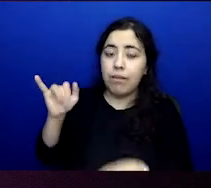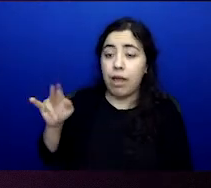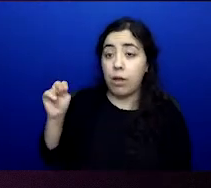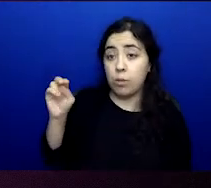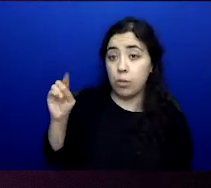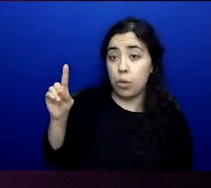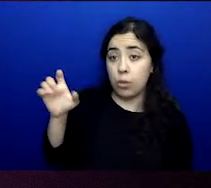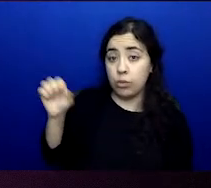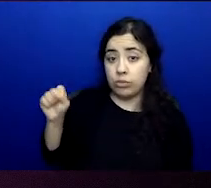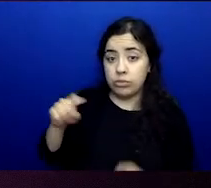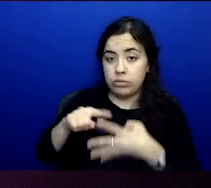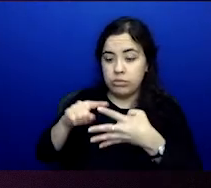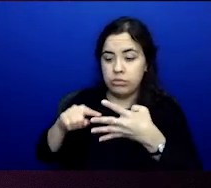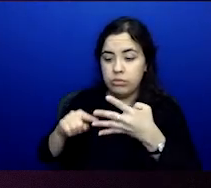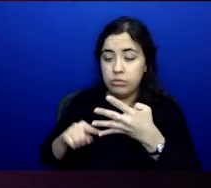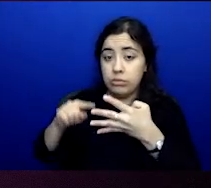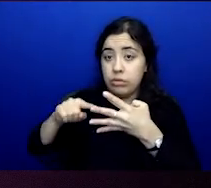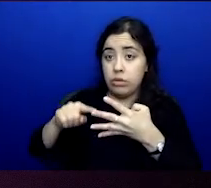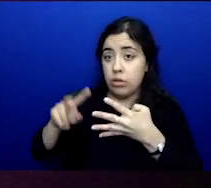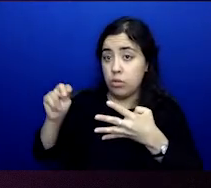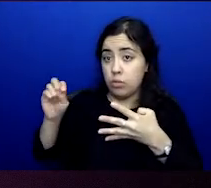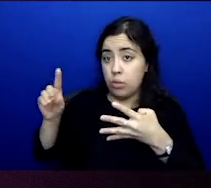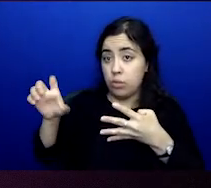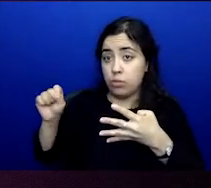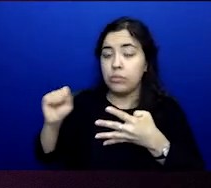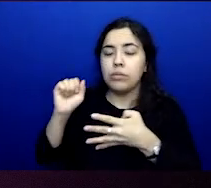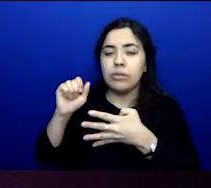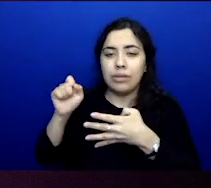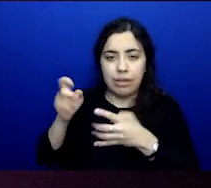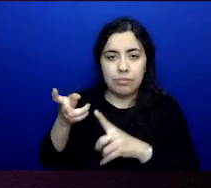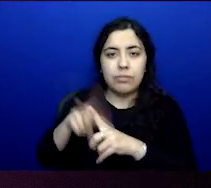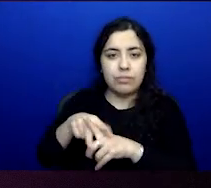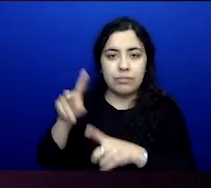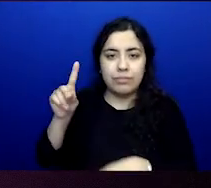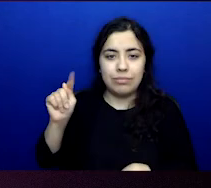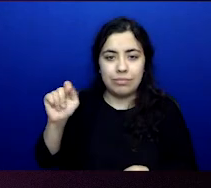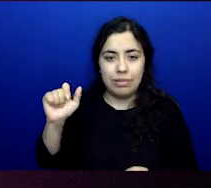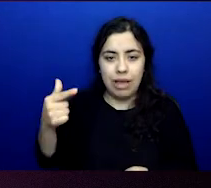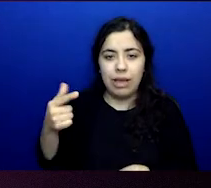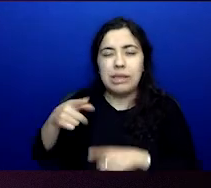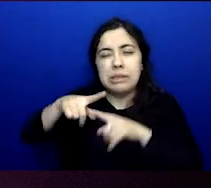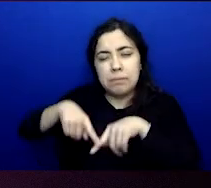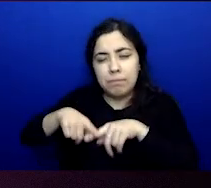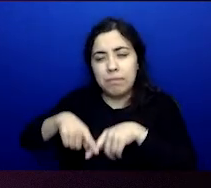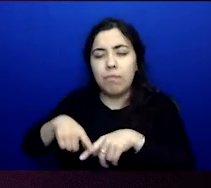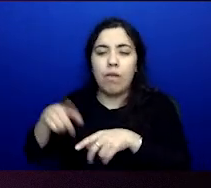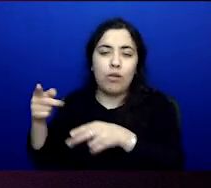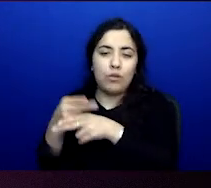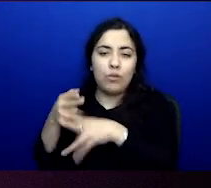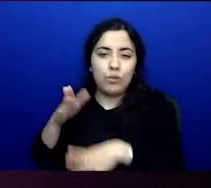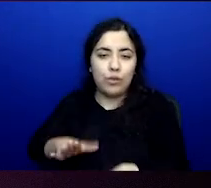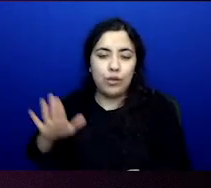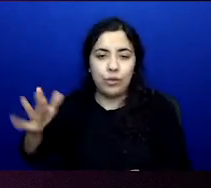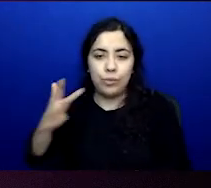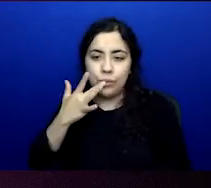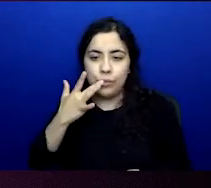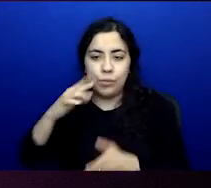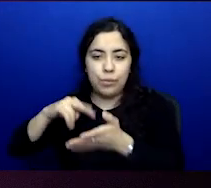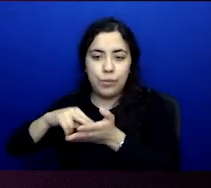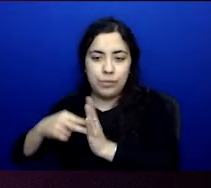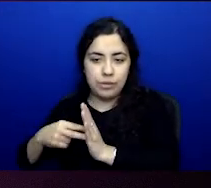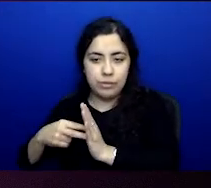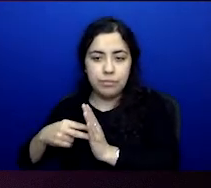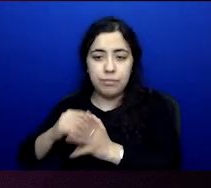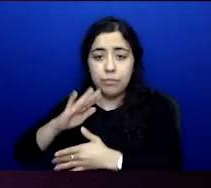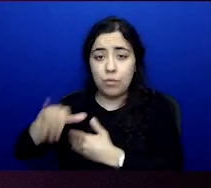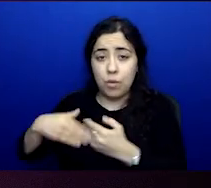can be assigned a tag for easy filtering of the set purpose that is defined by the user. And all